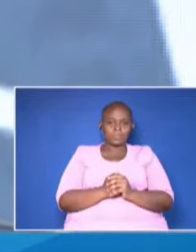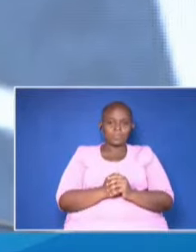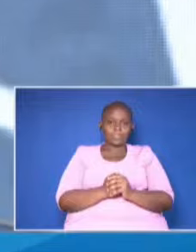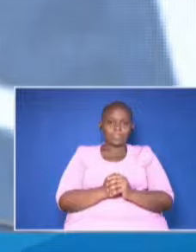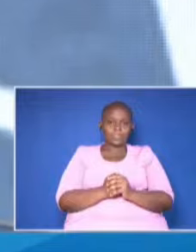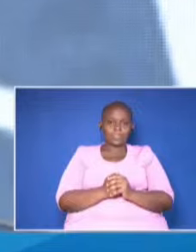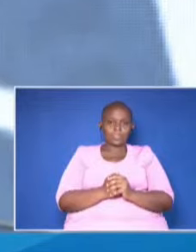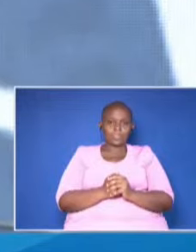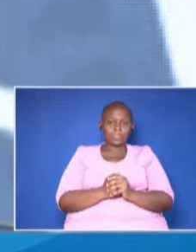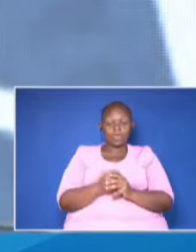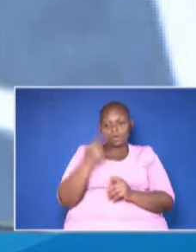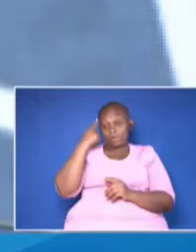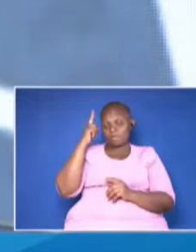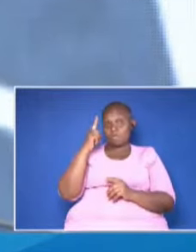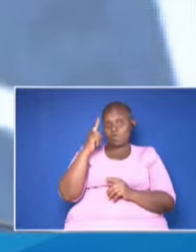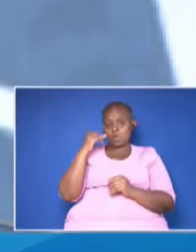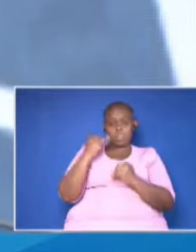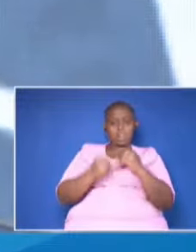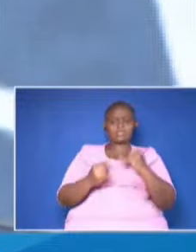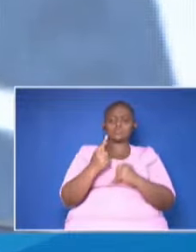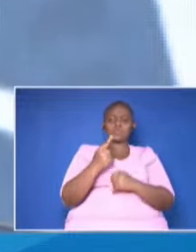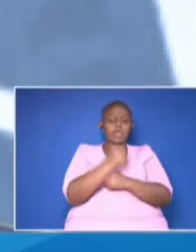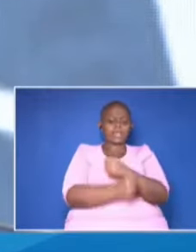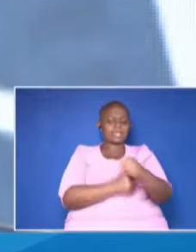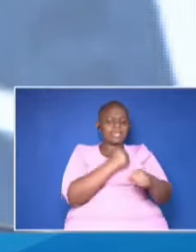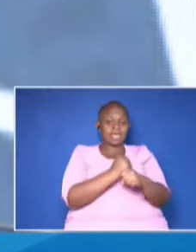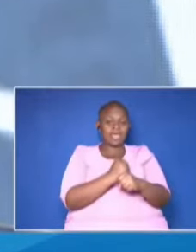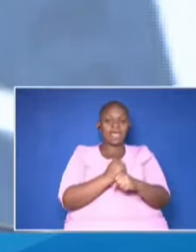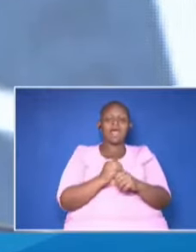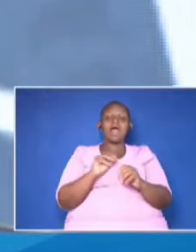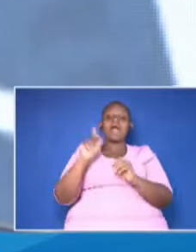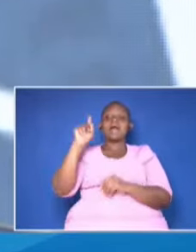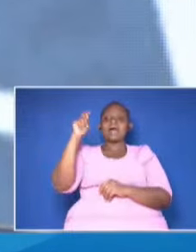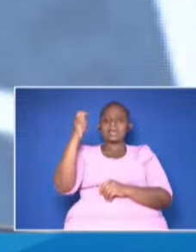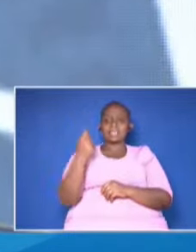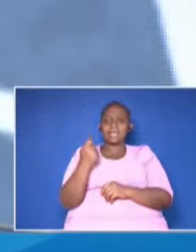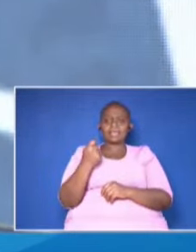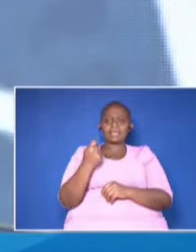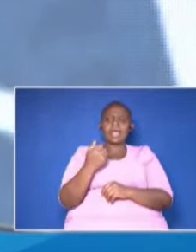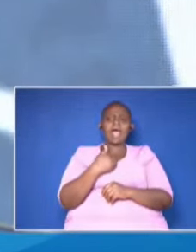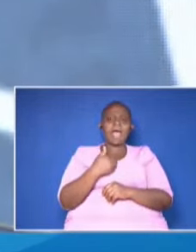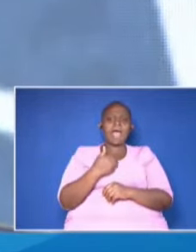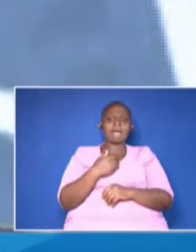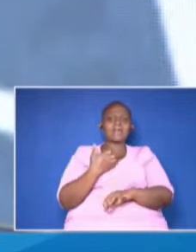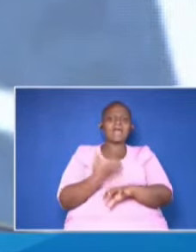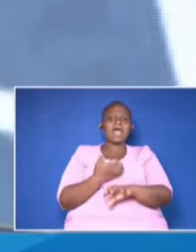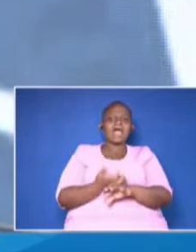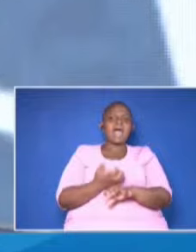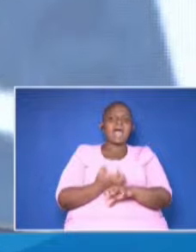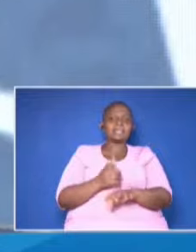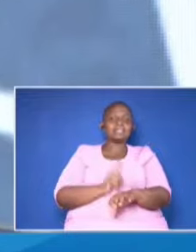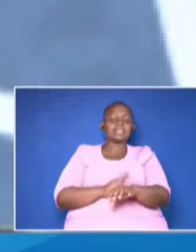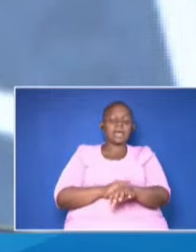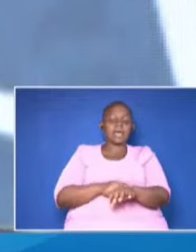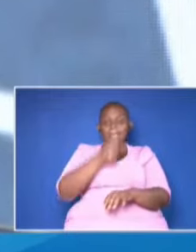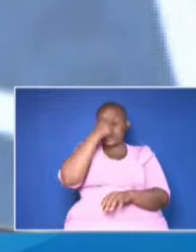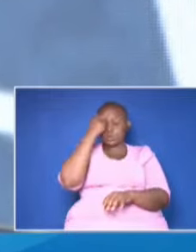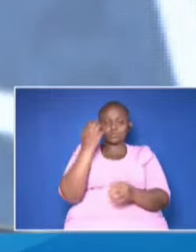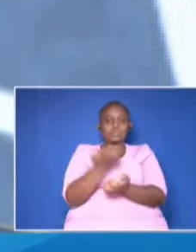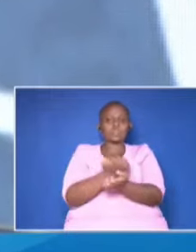phenomen for the last one year our country has undergone a difficult time due to economic